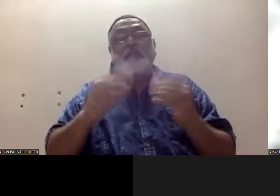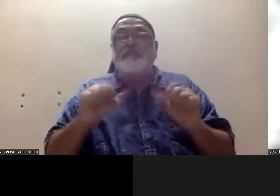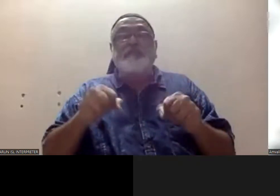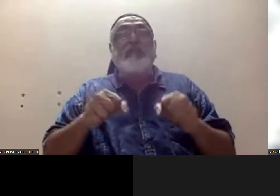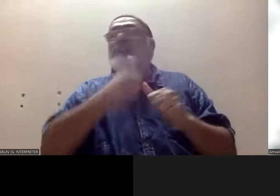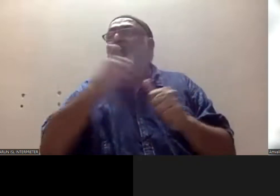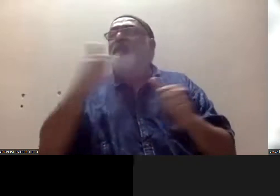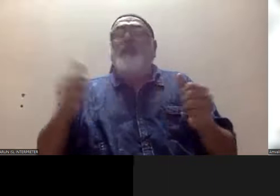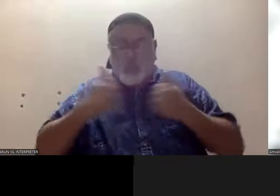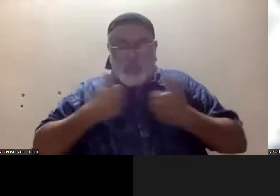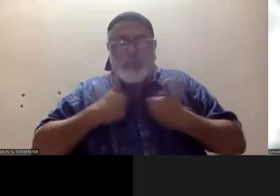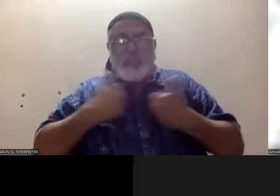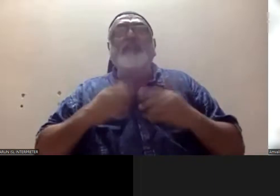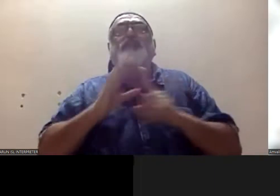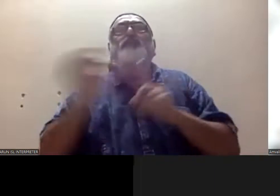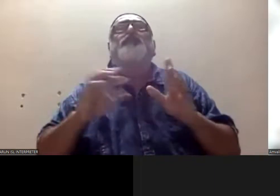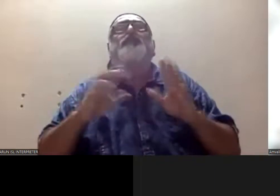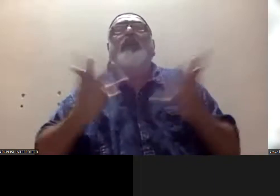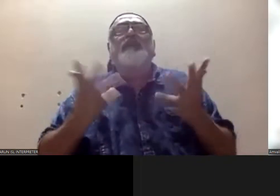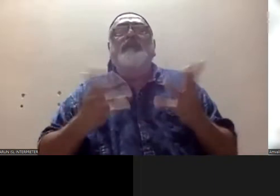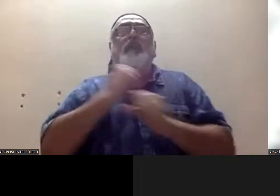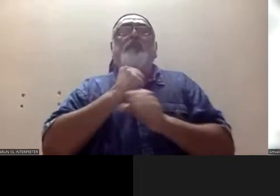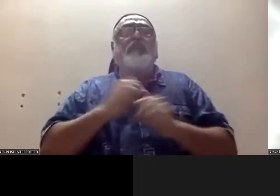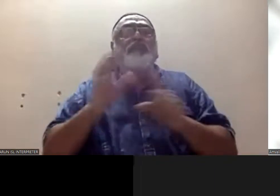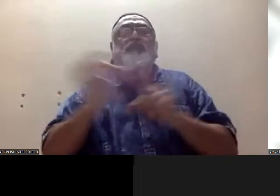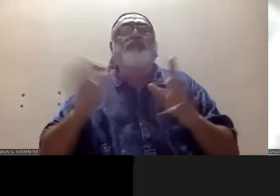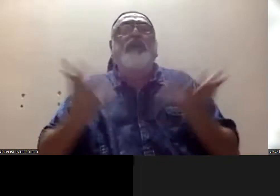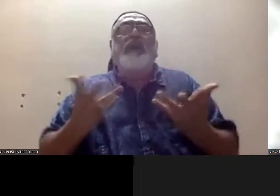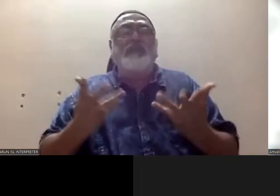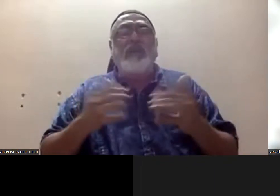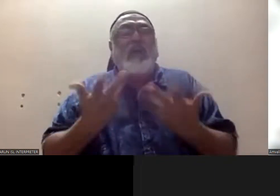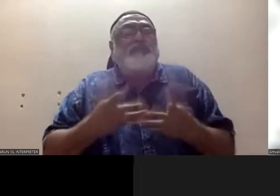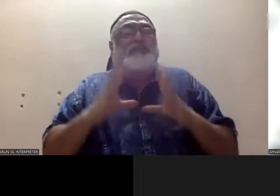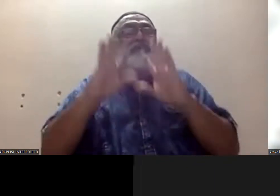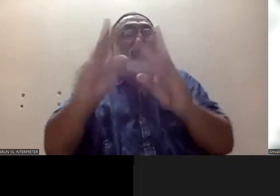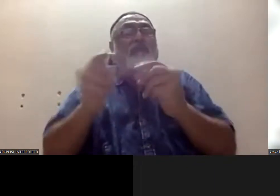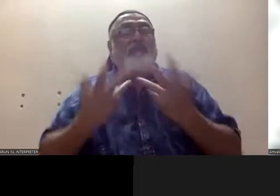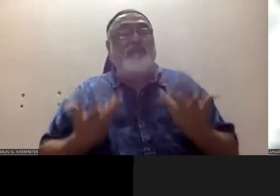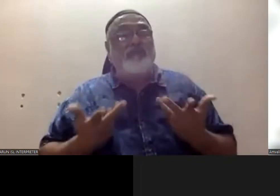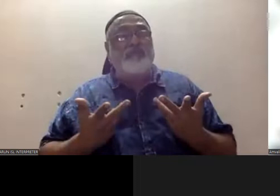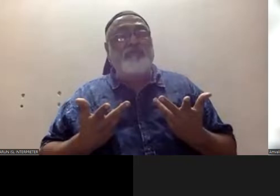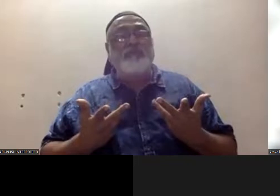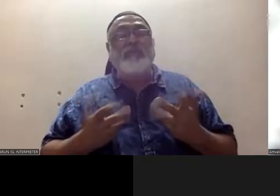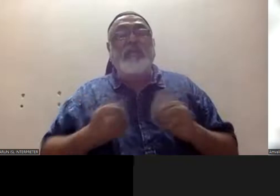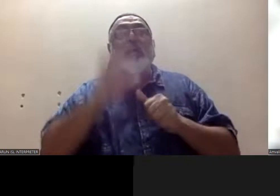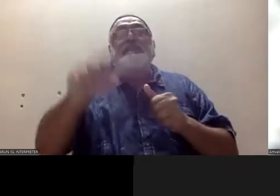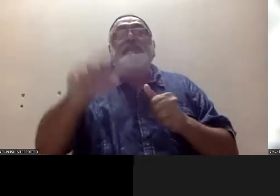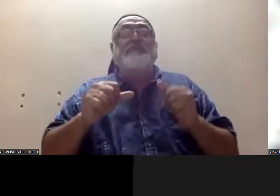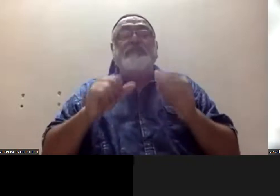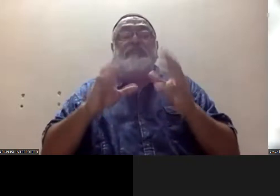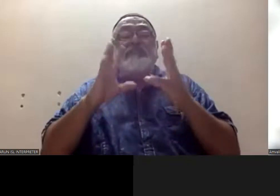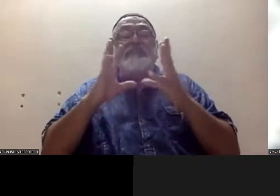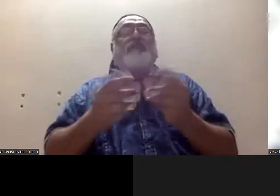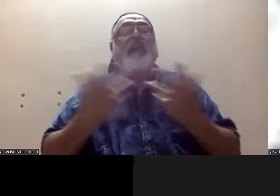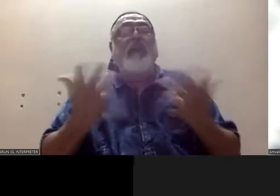initiative we can take or government can take in this means in accessibility regarding Yeah.